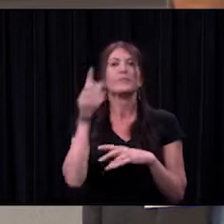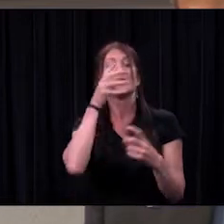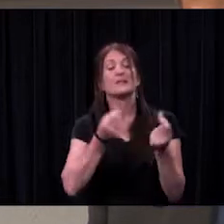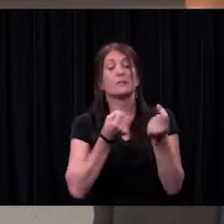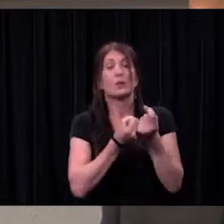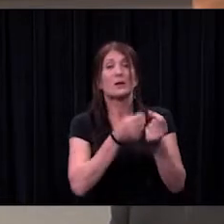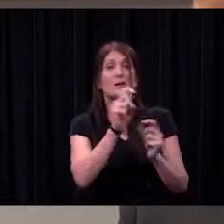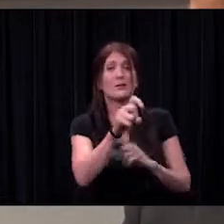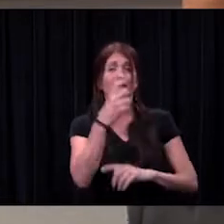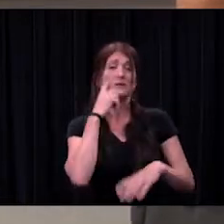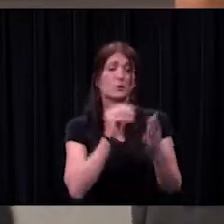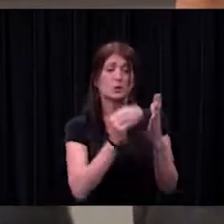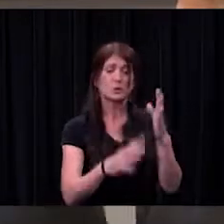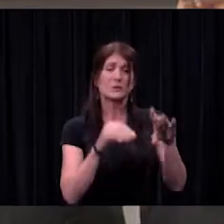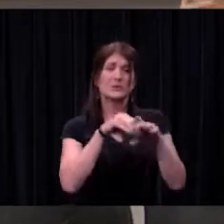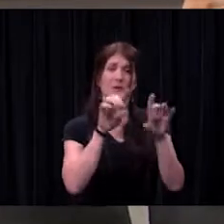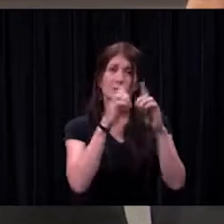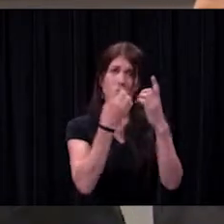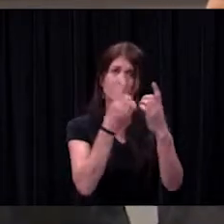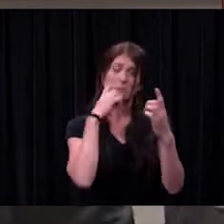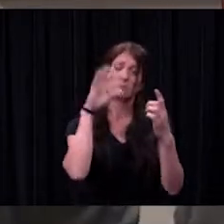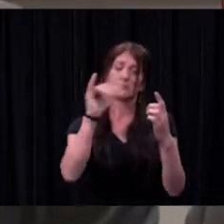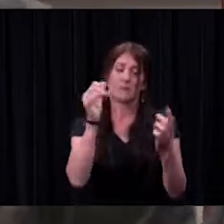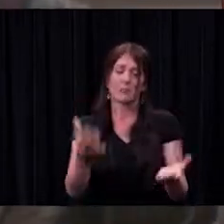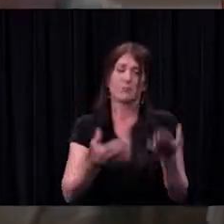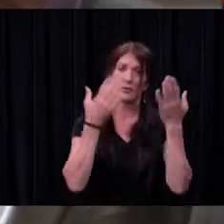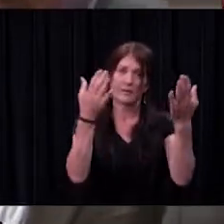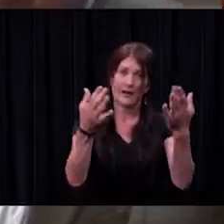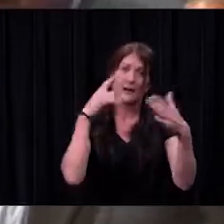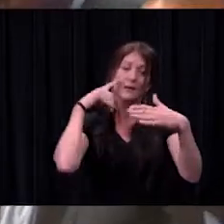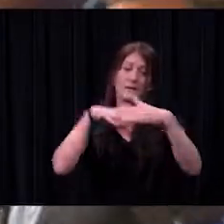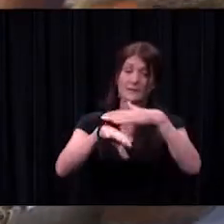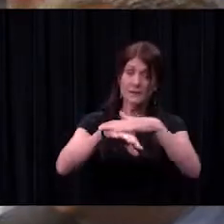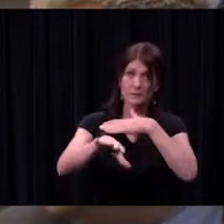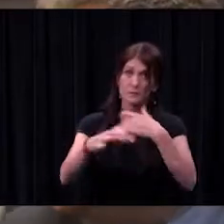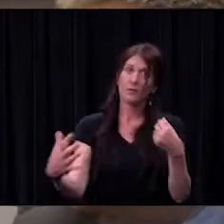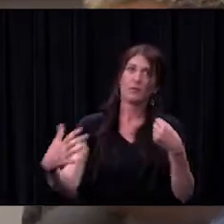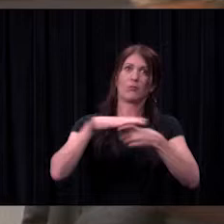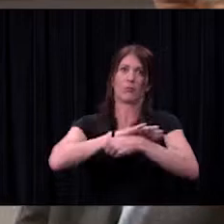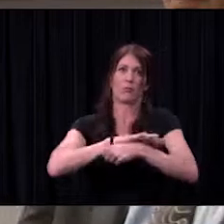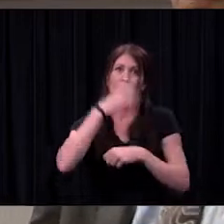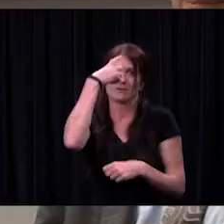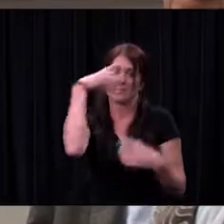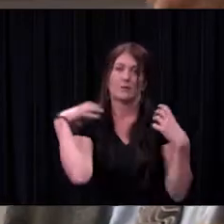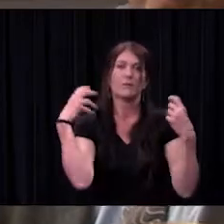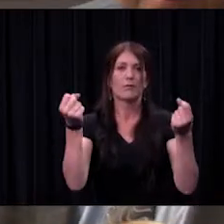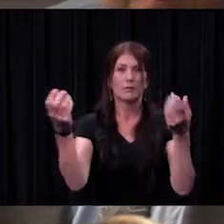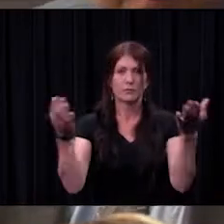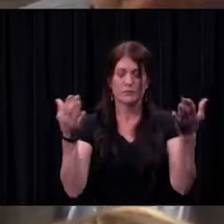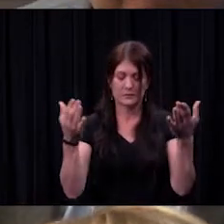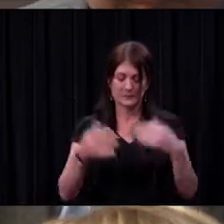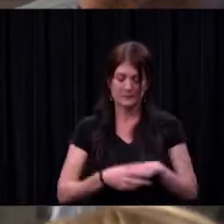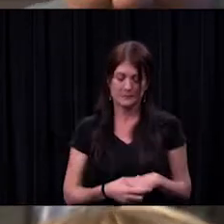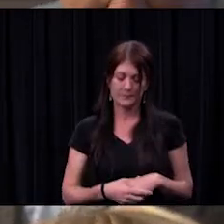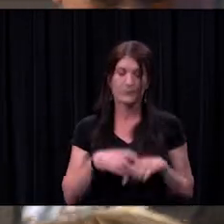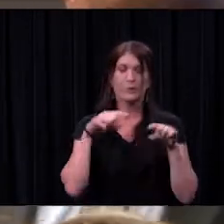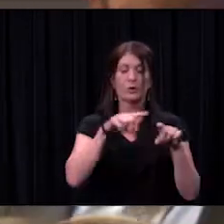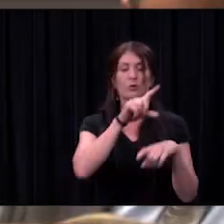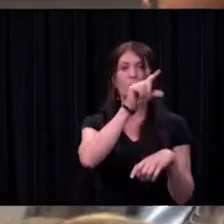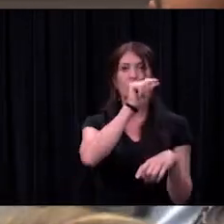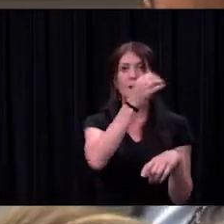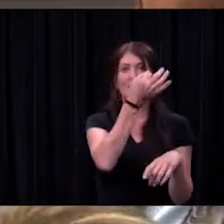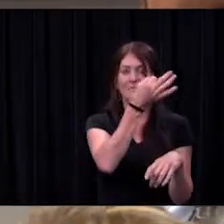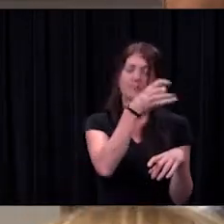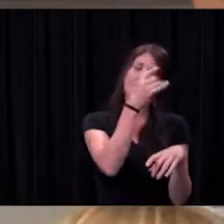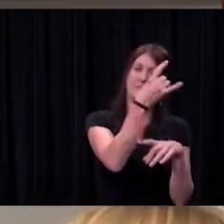improve quality of life by providing accessible, comprehensive mental health services. During the 2018-19 school year, staff